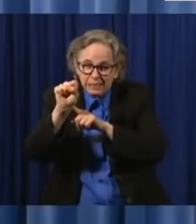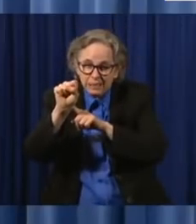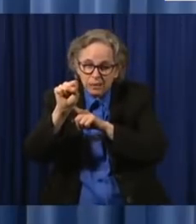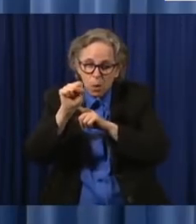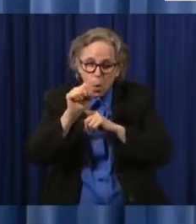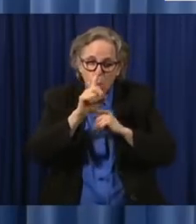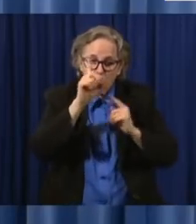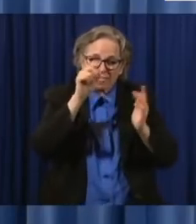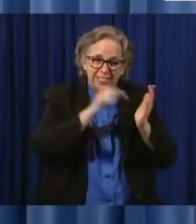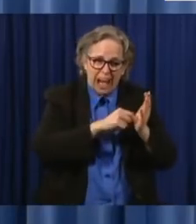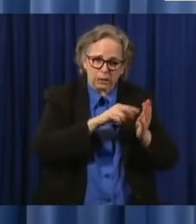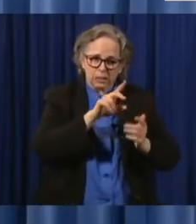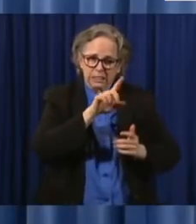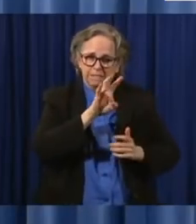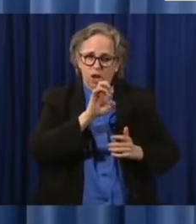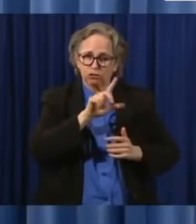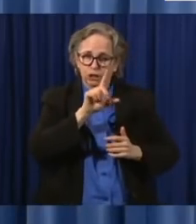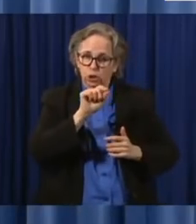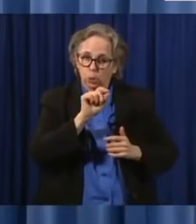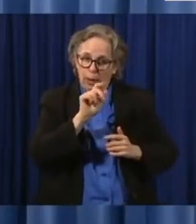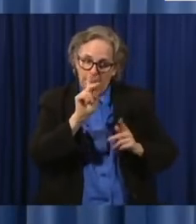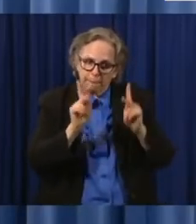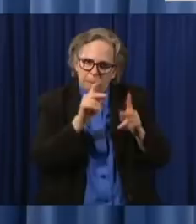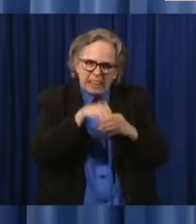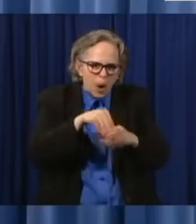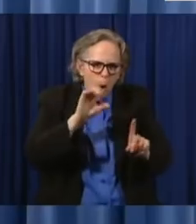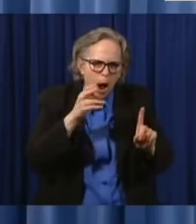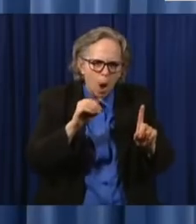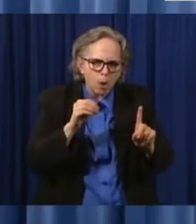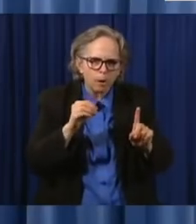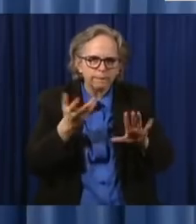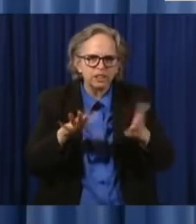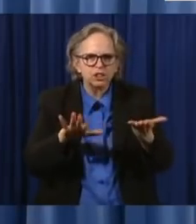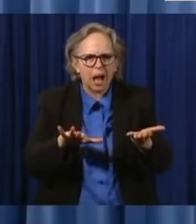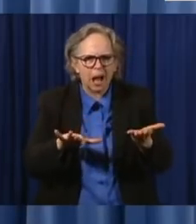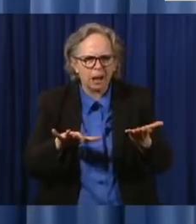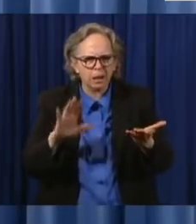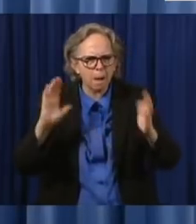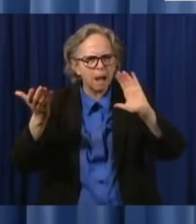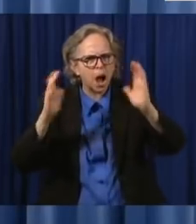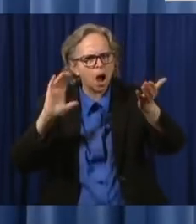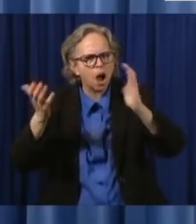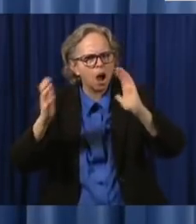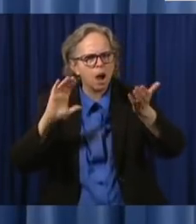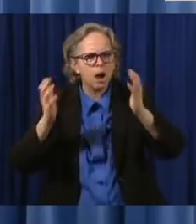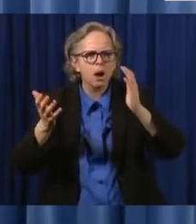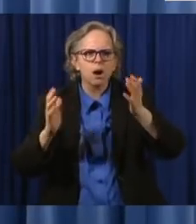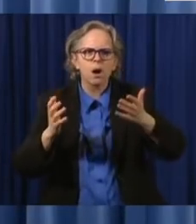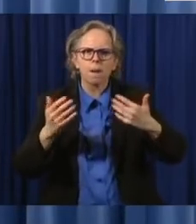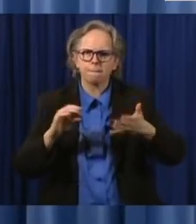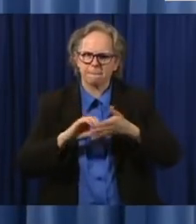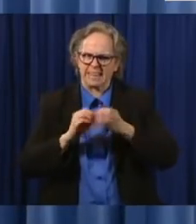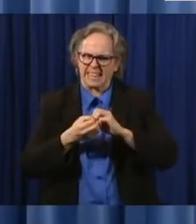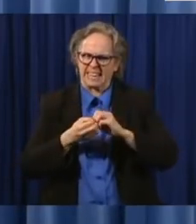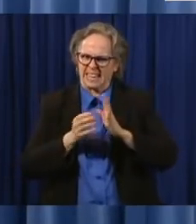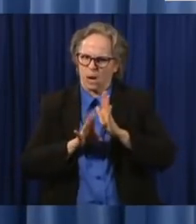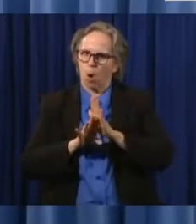1,720 Ohioans, have died with the COVID-19. These numbers, as we have seen here, continue to increase